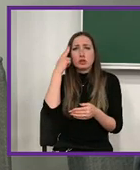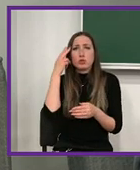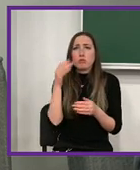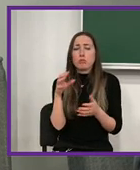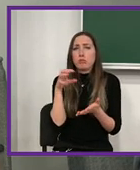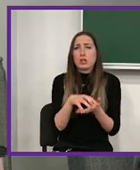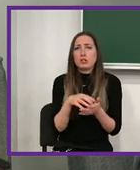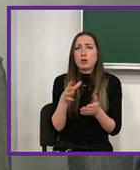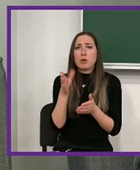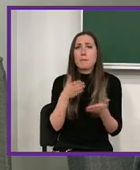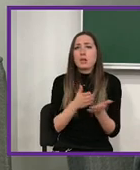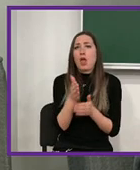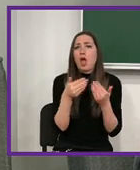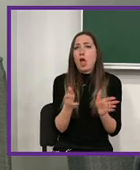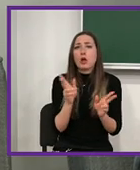overwhelming.